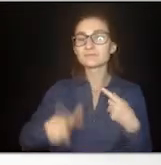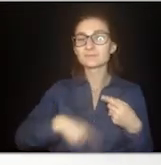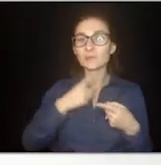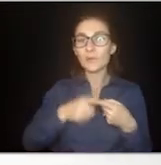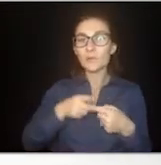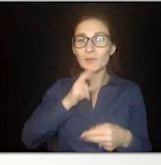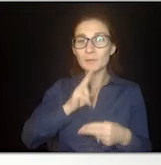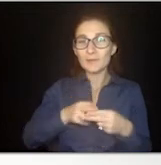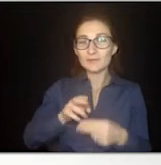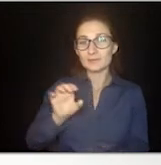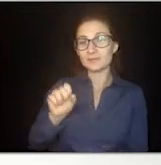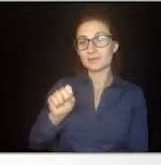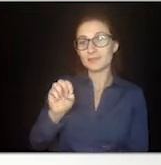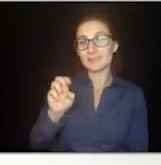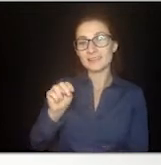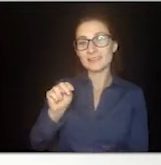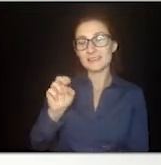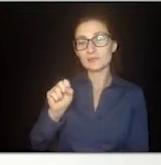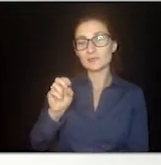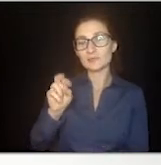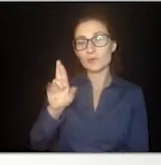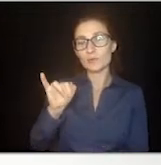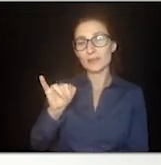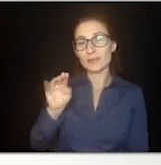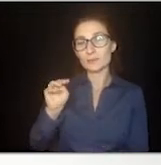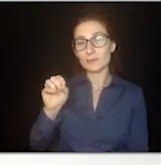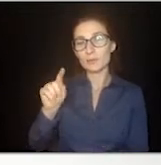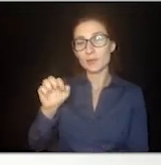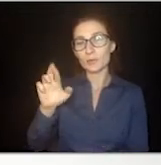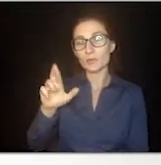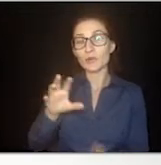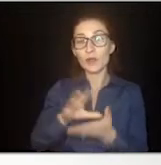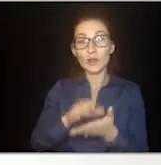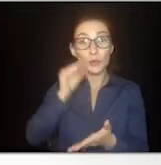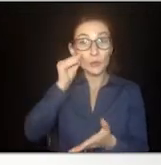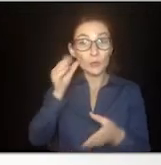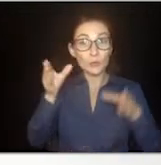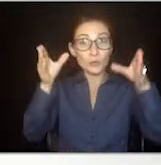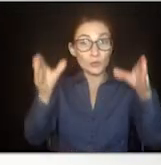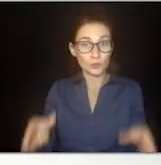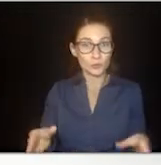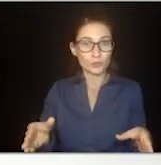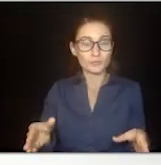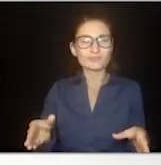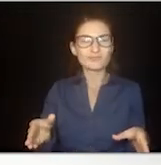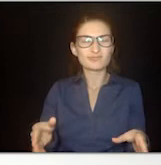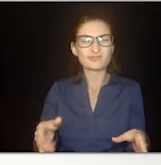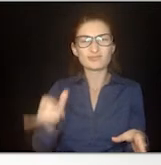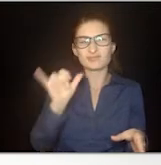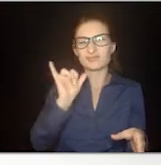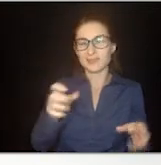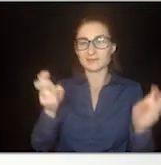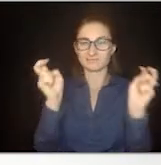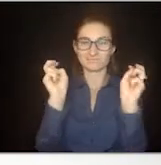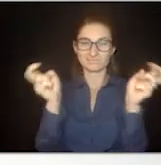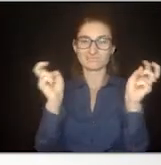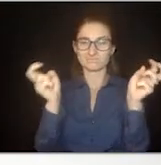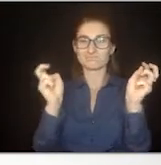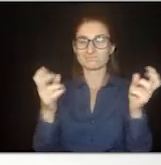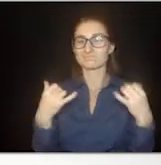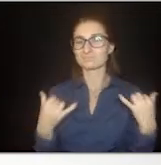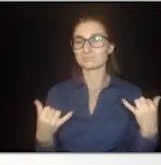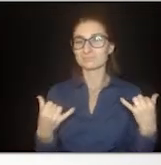one. When we talk about sensory motor learners, and that's basically what we're talking about